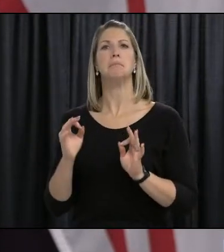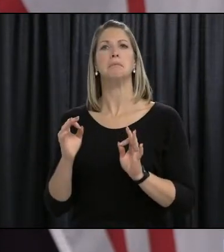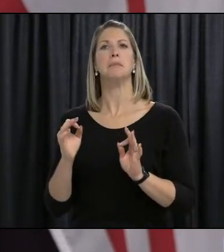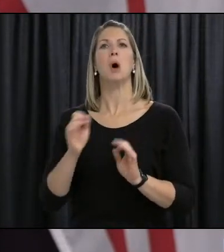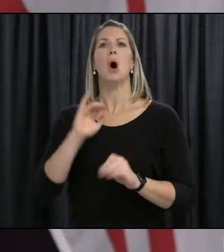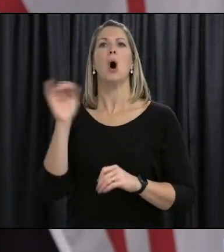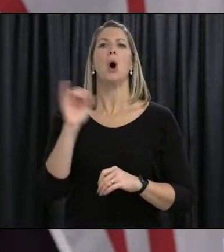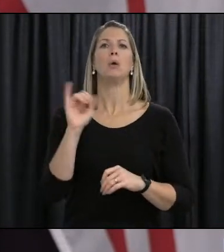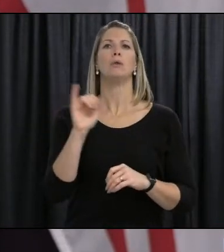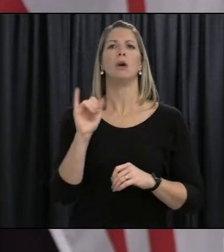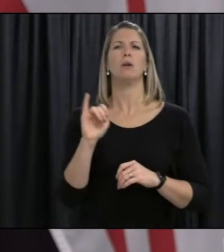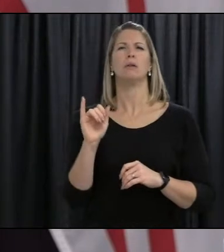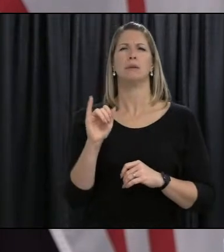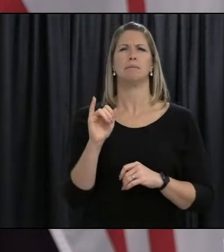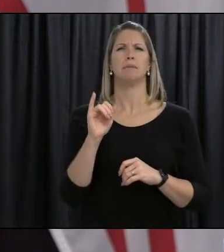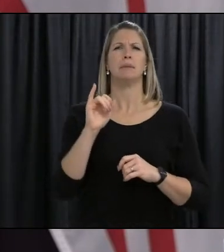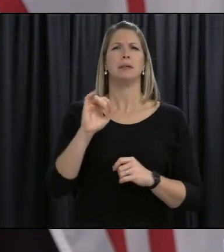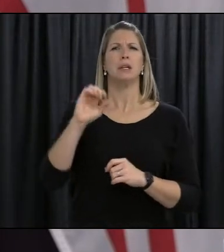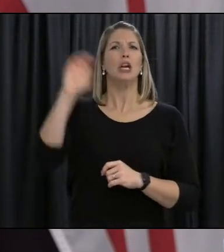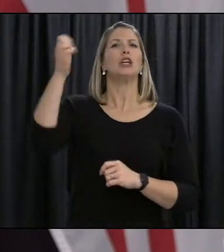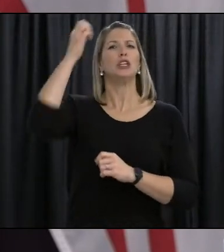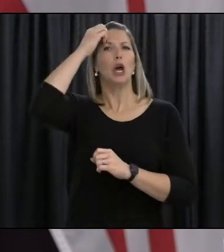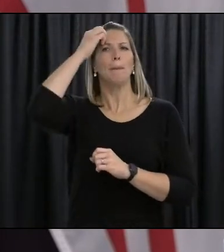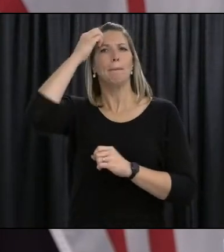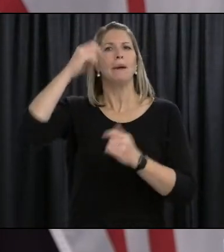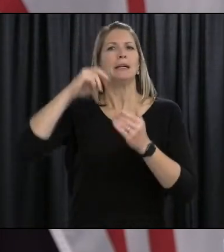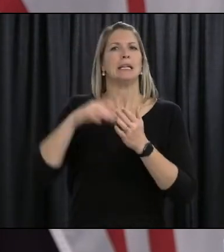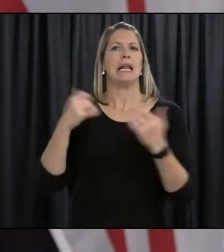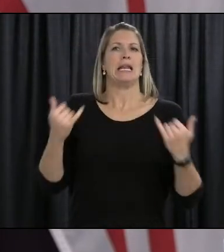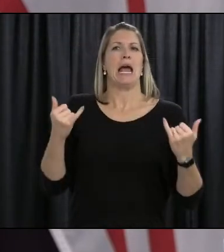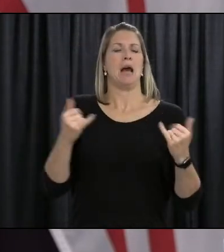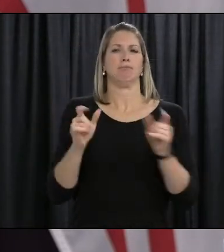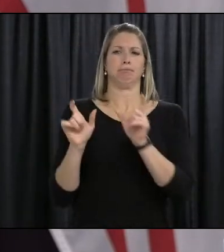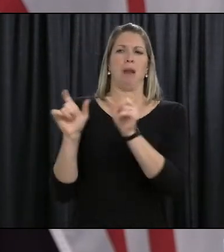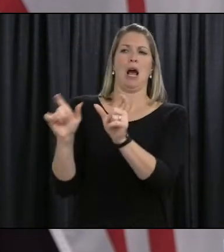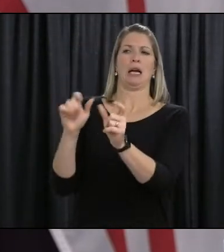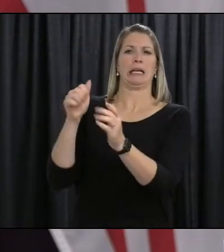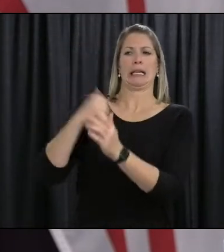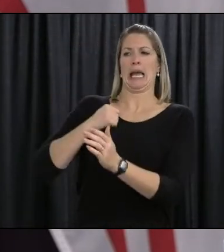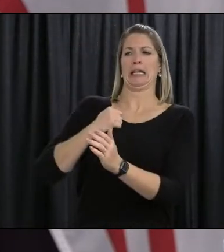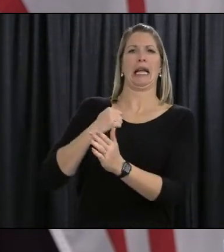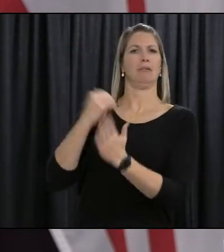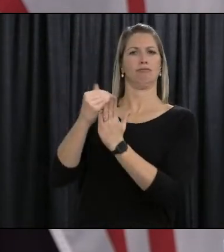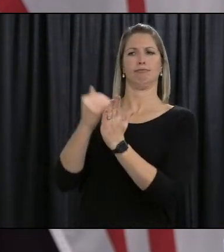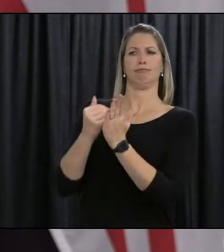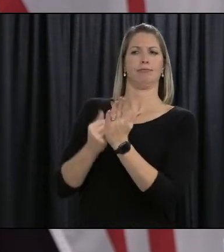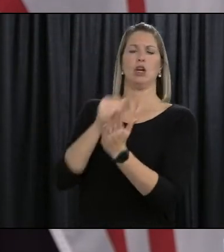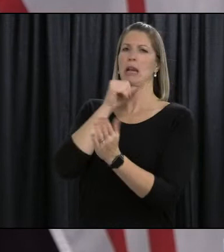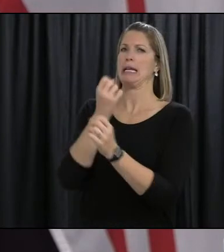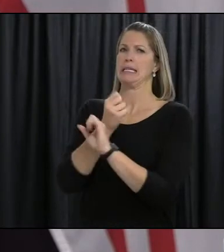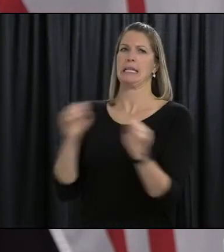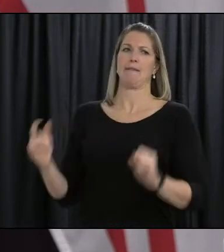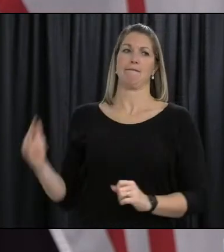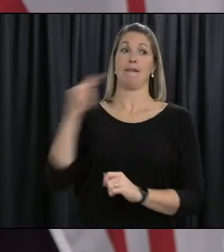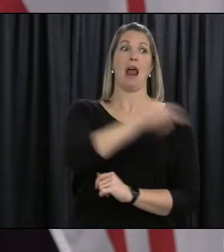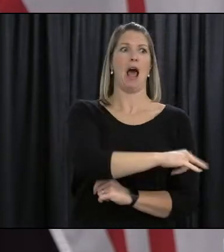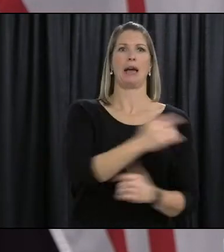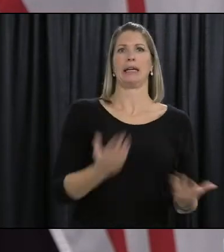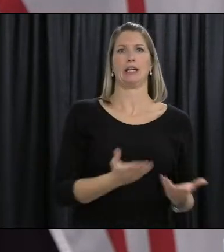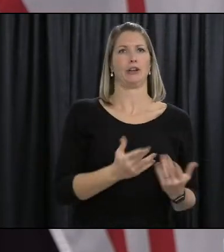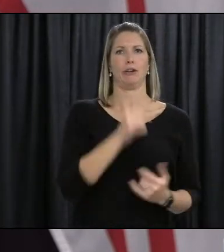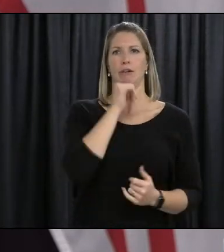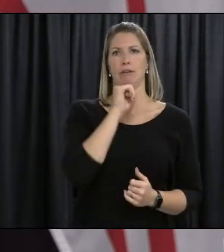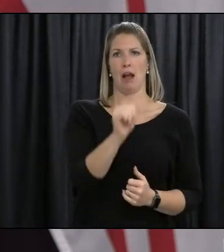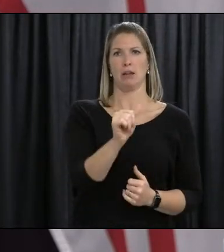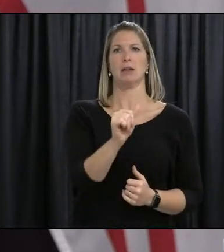fly list. The UK recorded 11,000 cases, and their National Health Service is going into an alert where